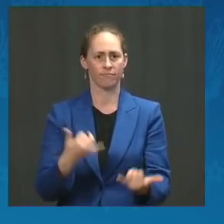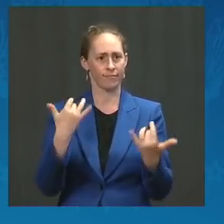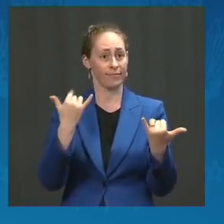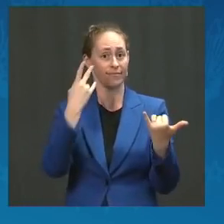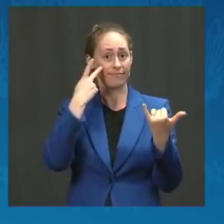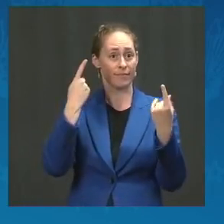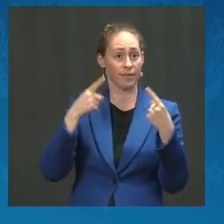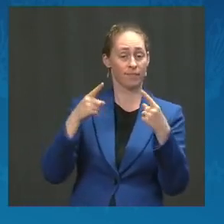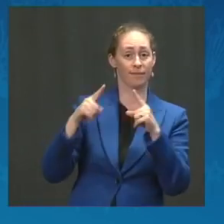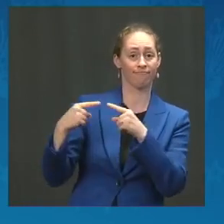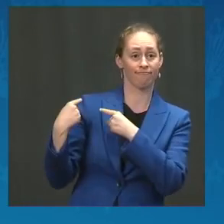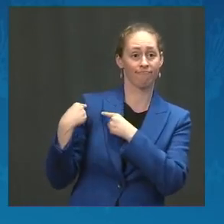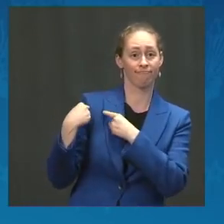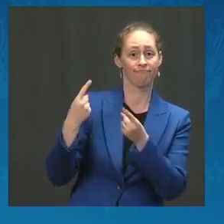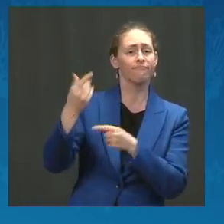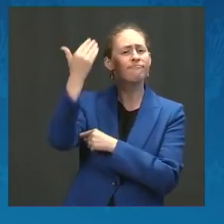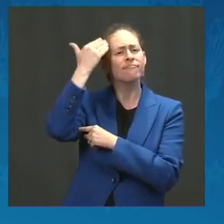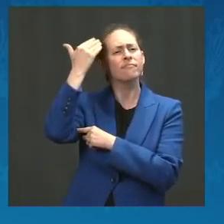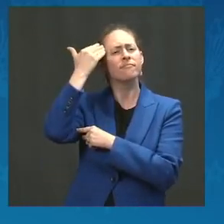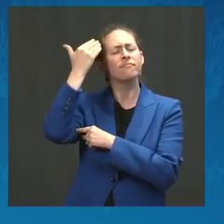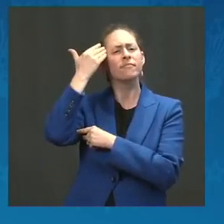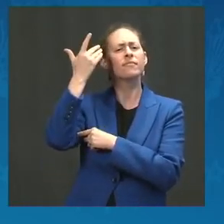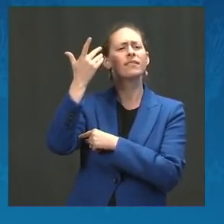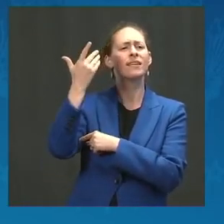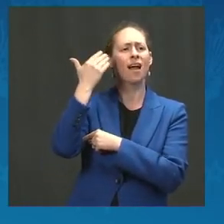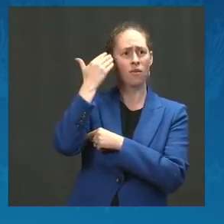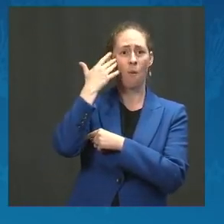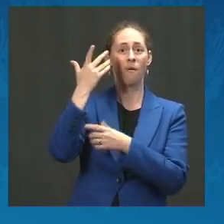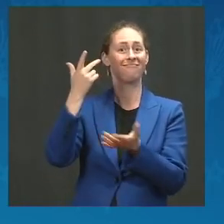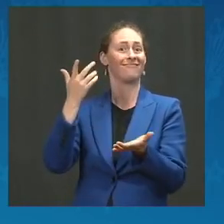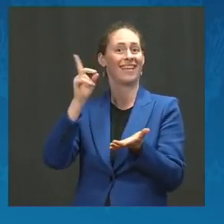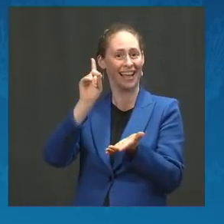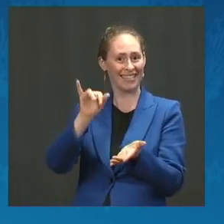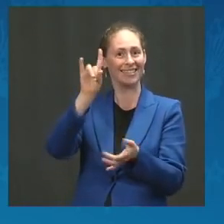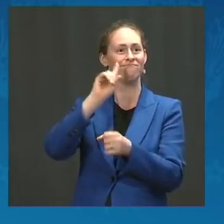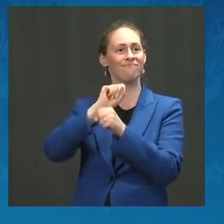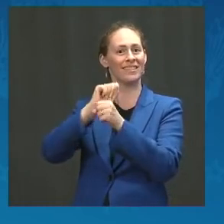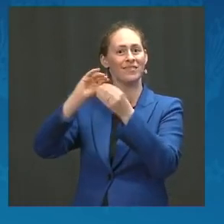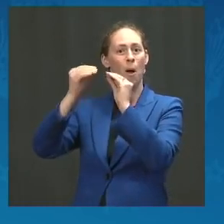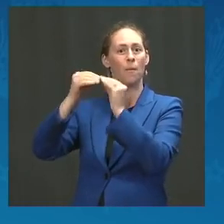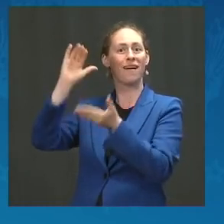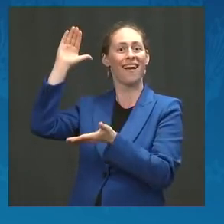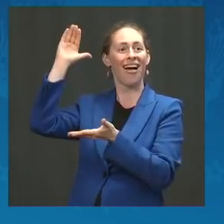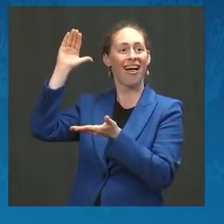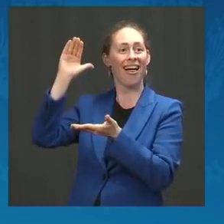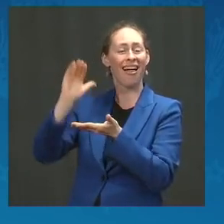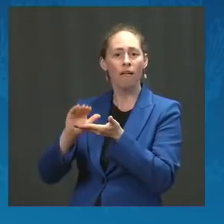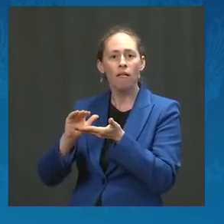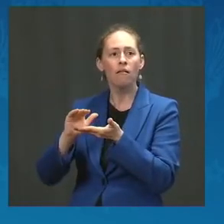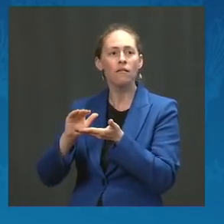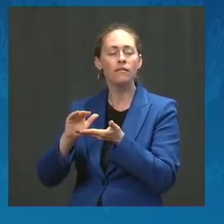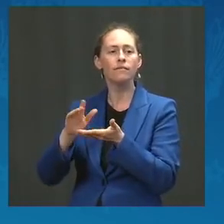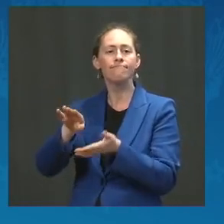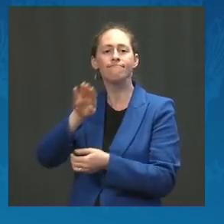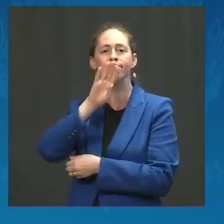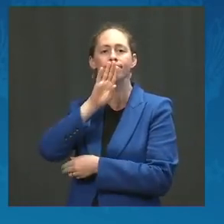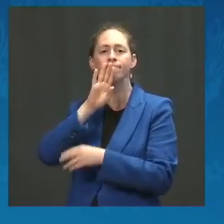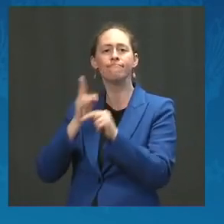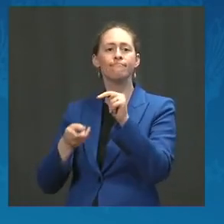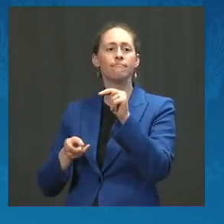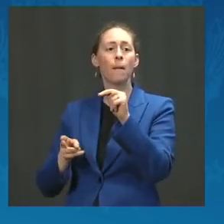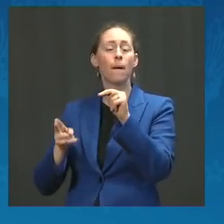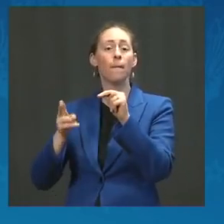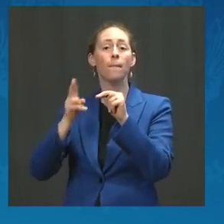seeing a spike in COVID cases. They're going up. Why? Because of this new form, this new variant called the Delta